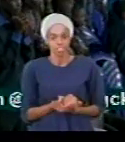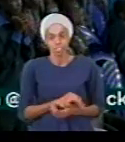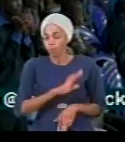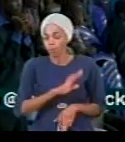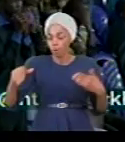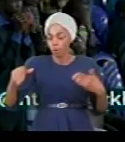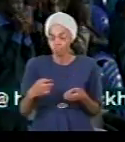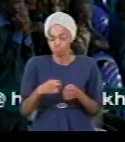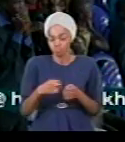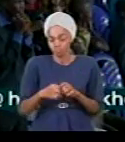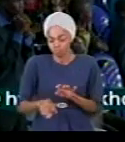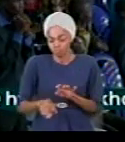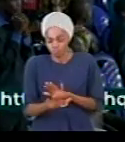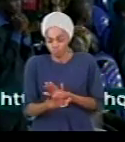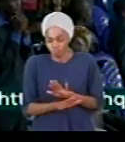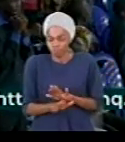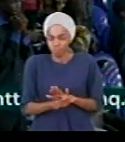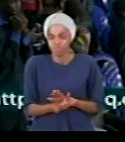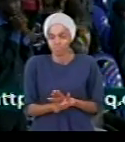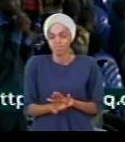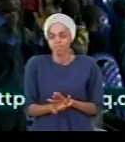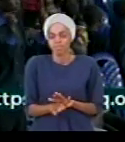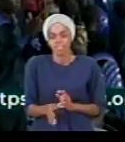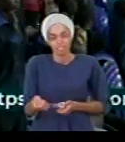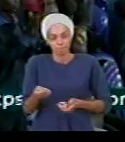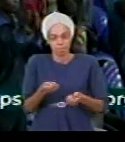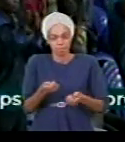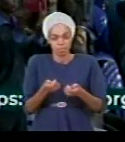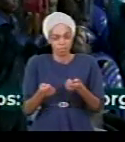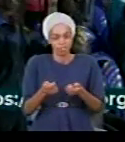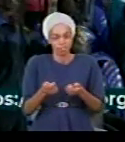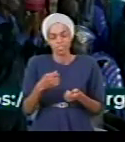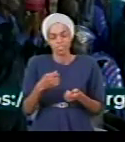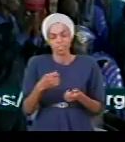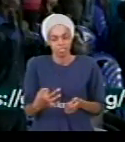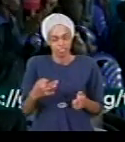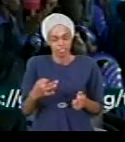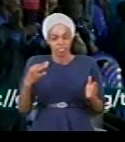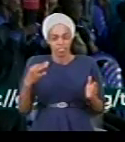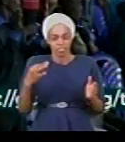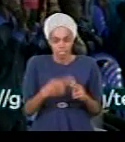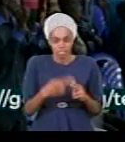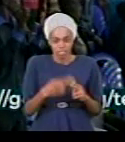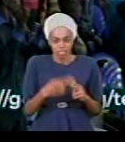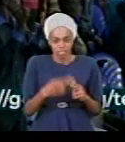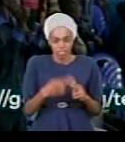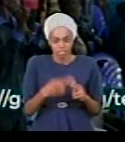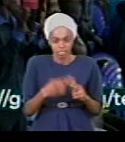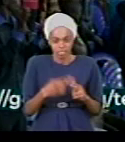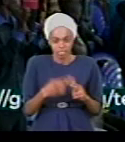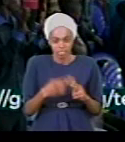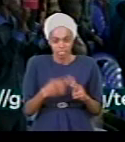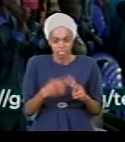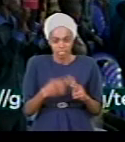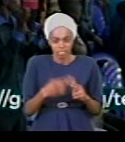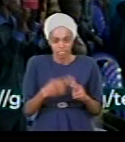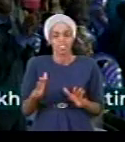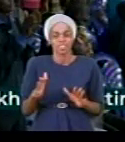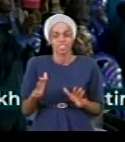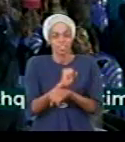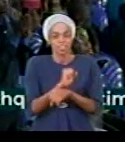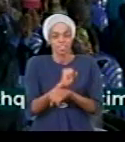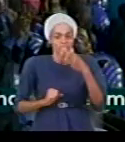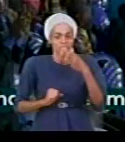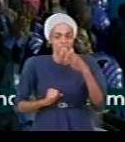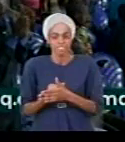Another one there. Another miracle there. Bring them forward. We want to